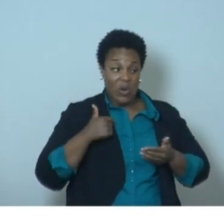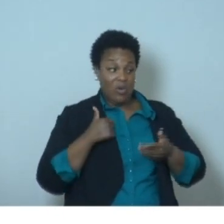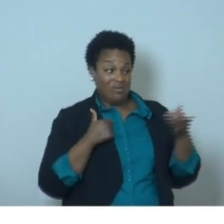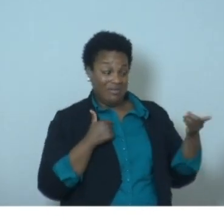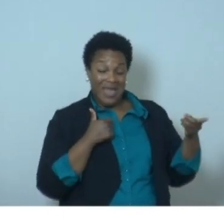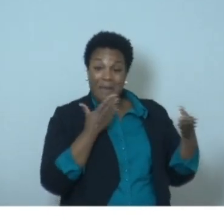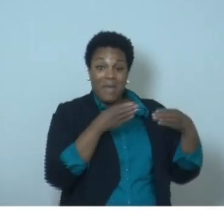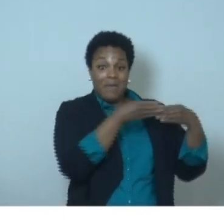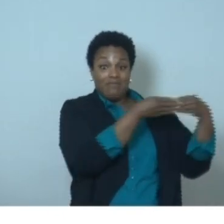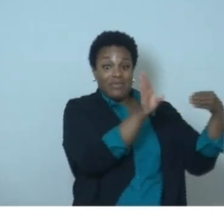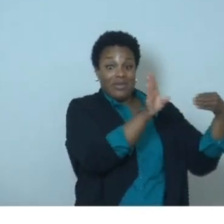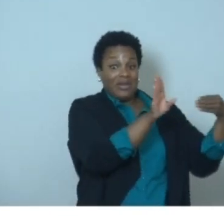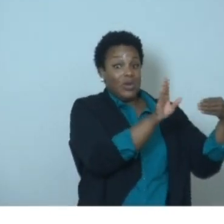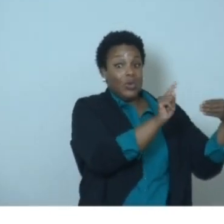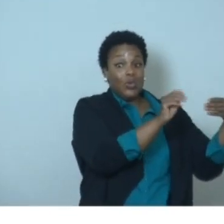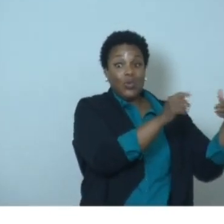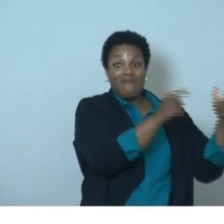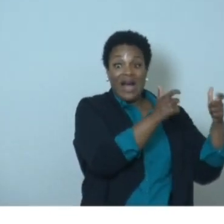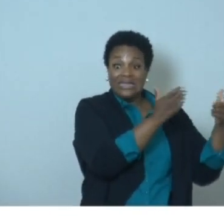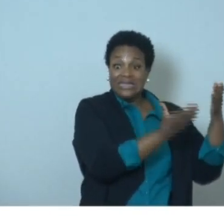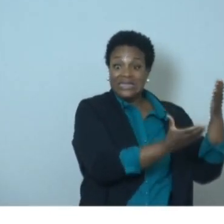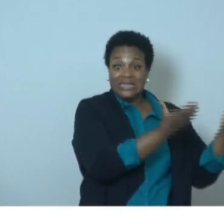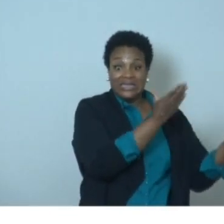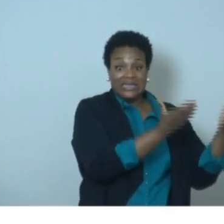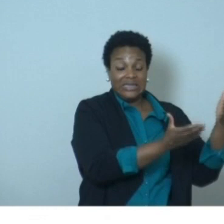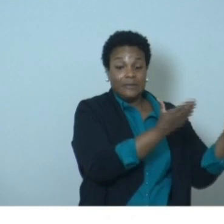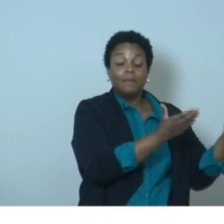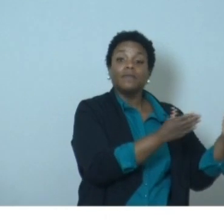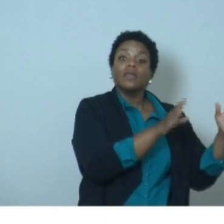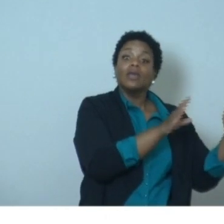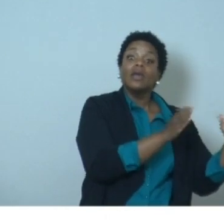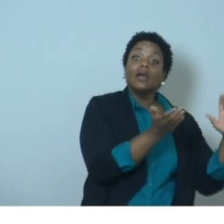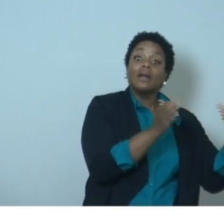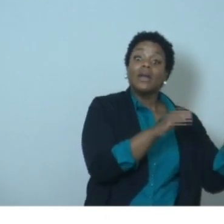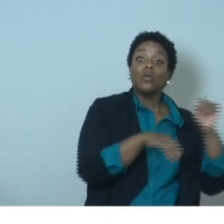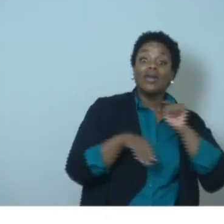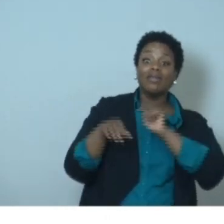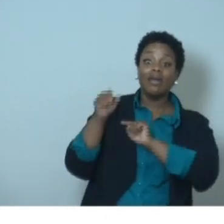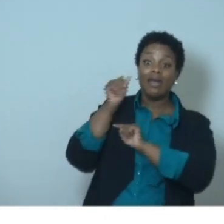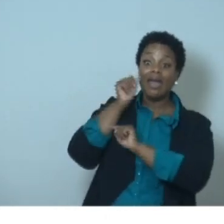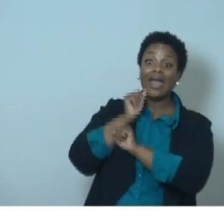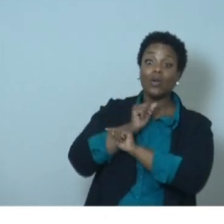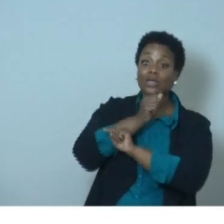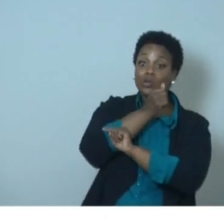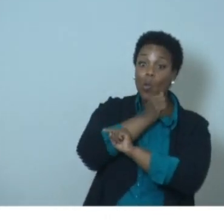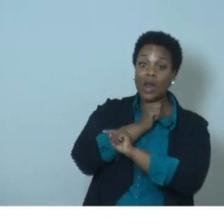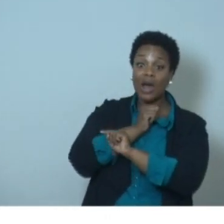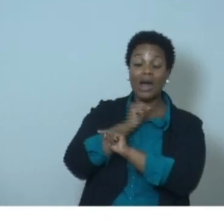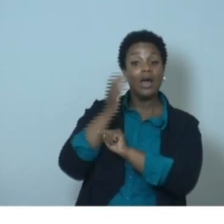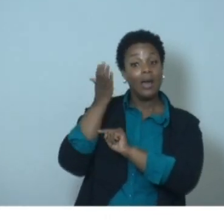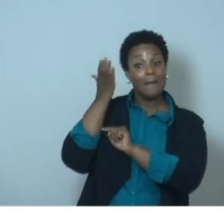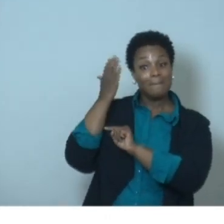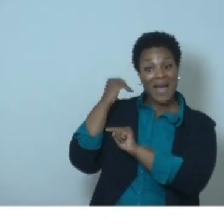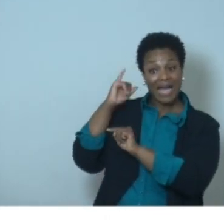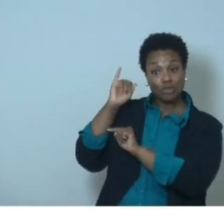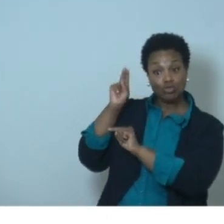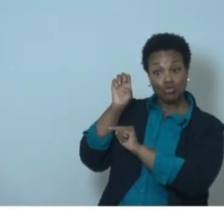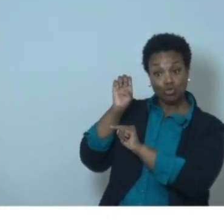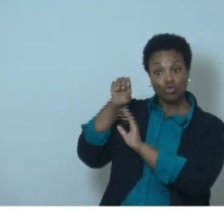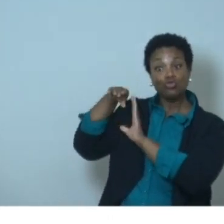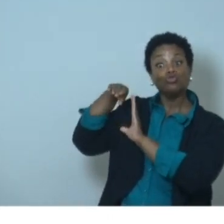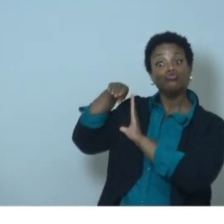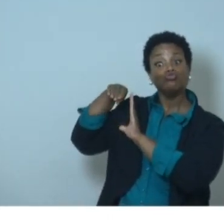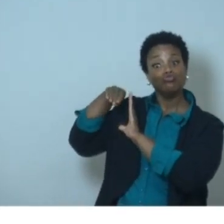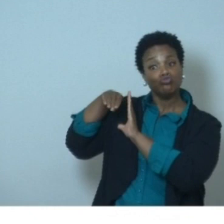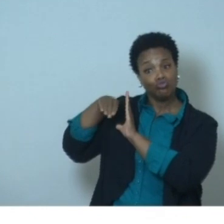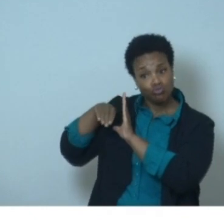look at Arizona. Now, Arizona is having the steepest incline in June. They did a very broad-based sort